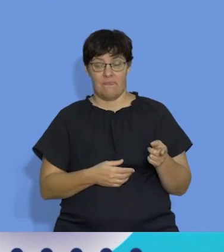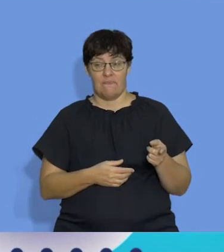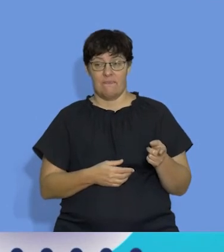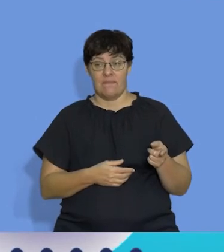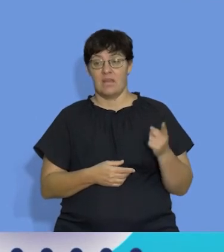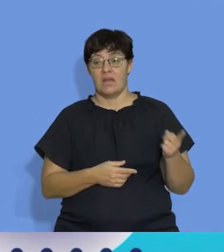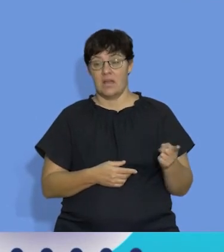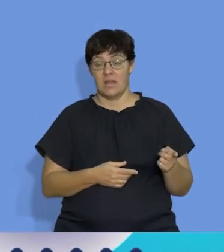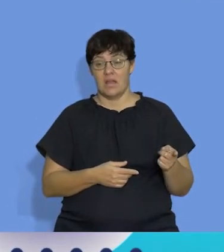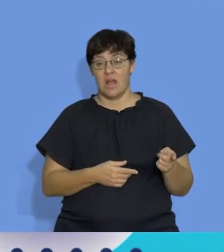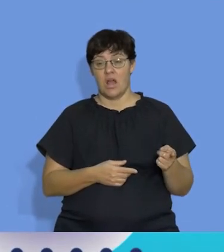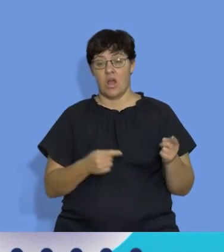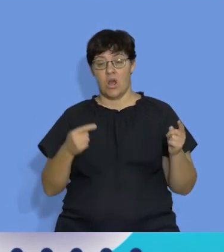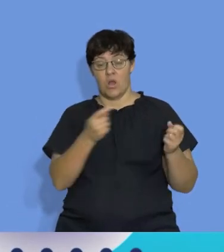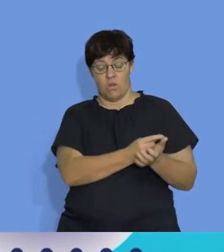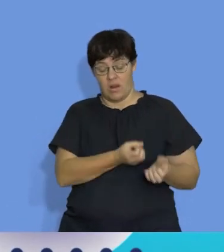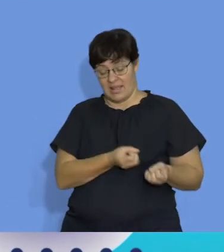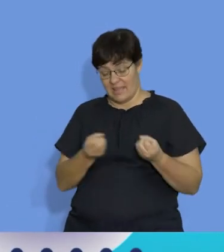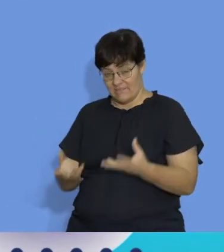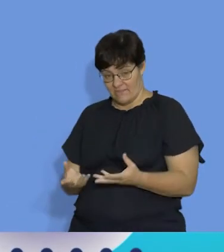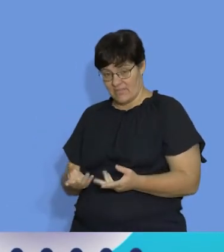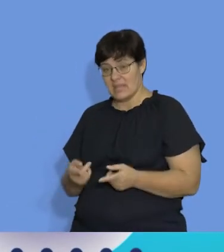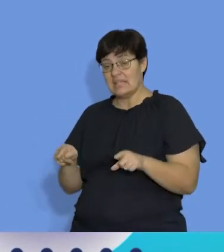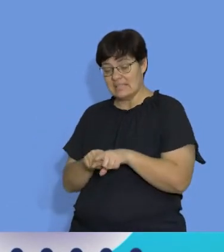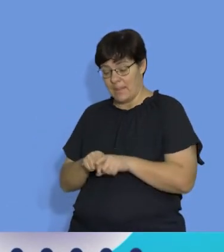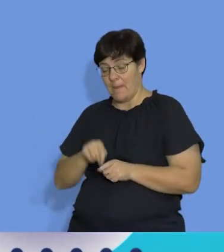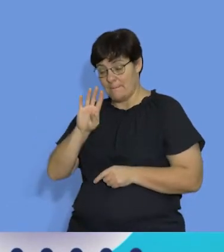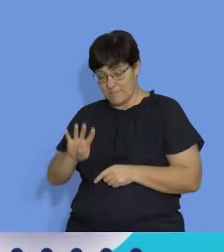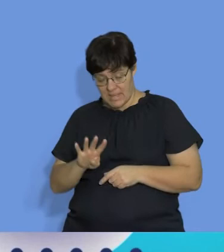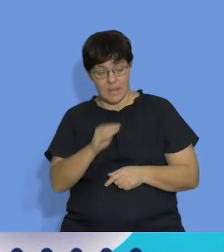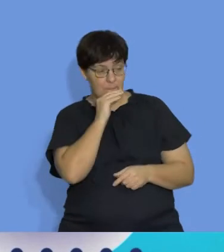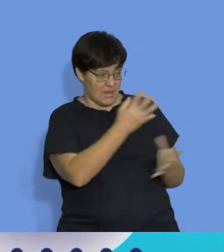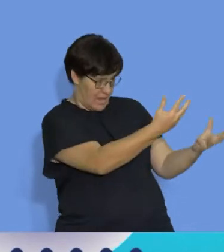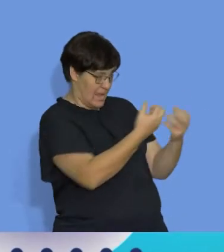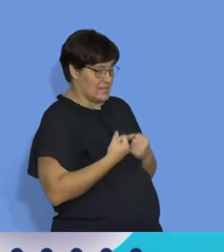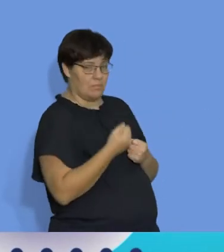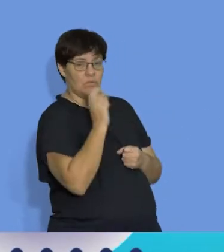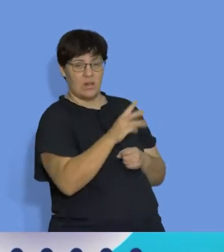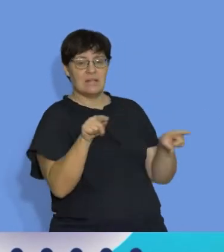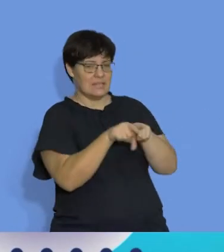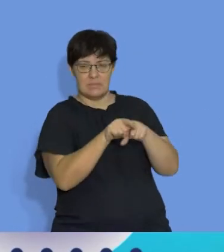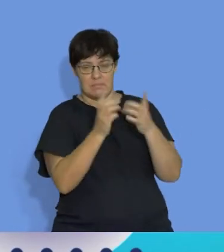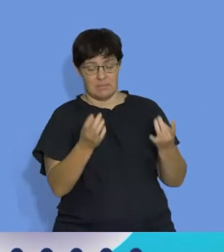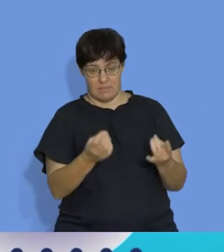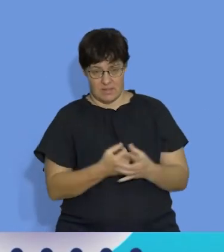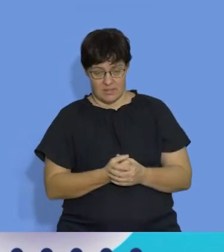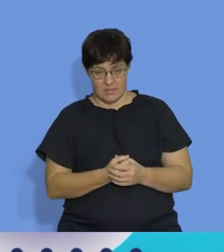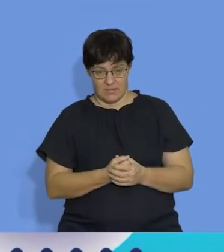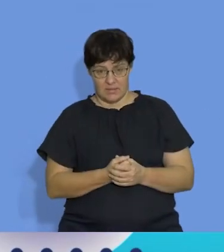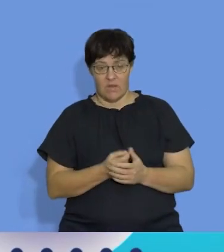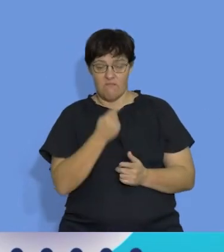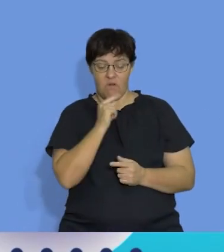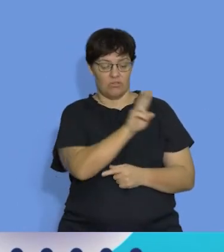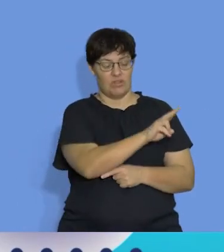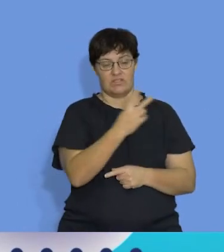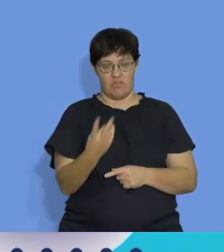is the same number of electrons that species B will gain in the case of electrons being transferred